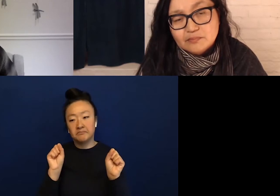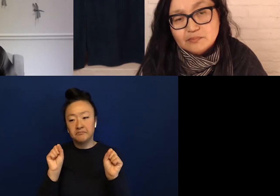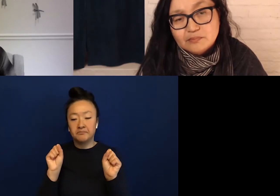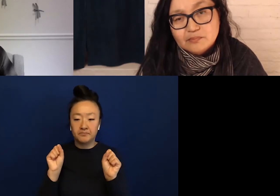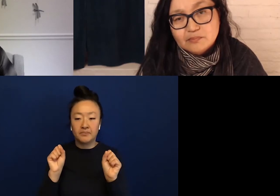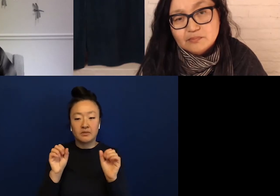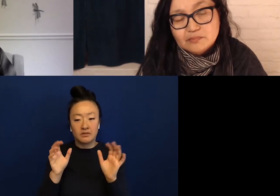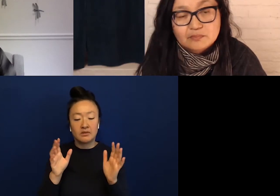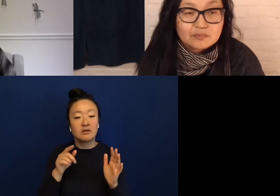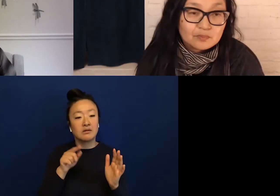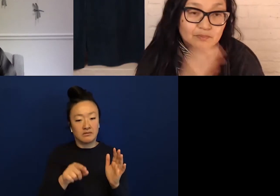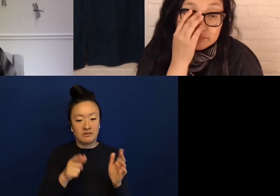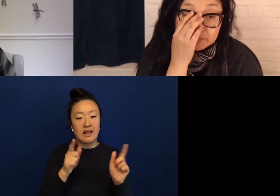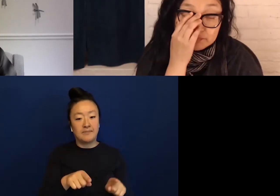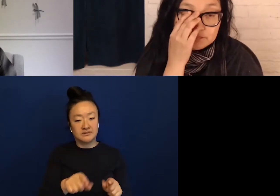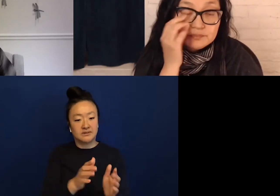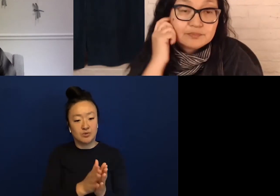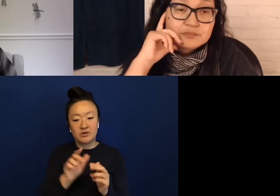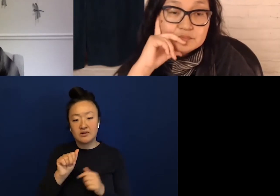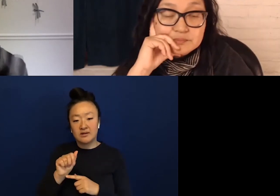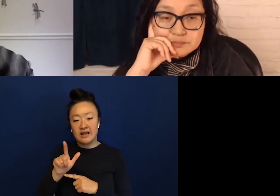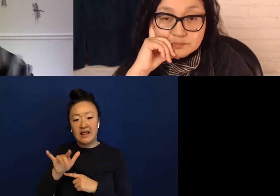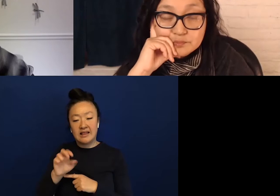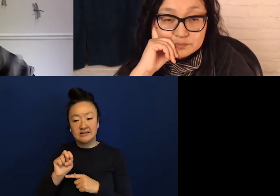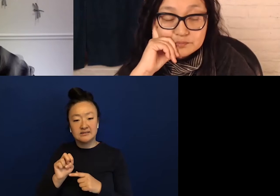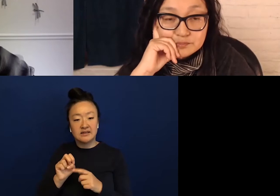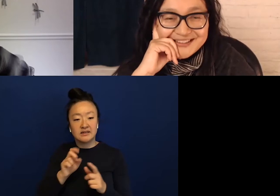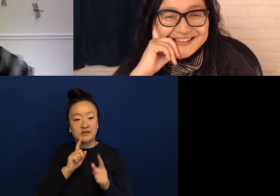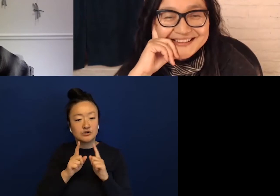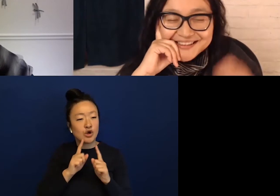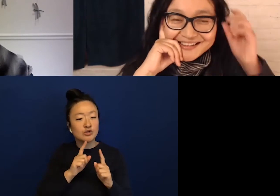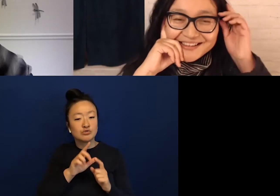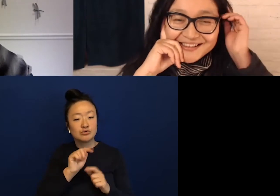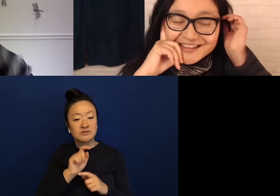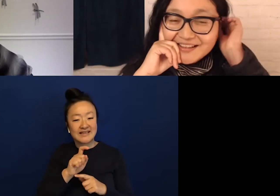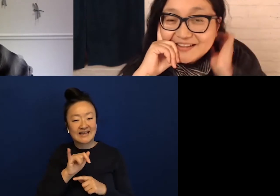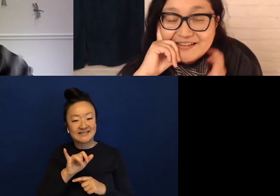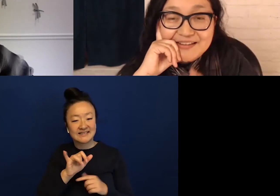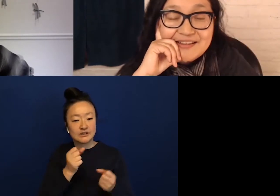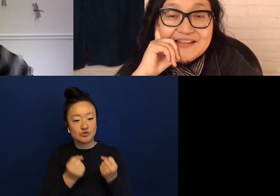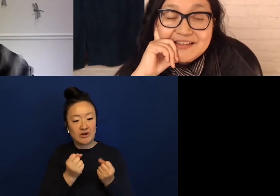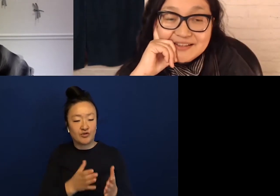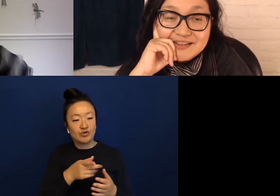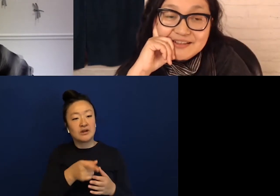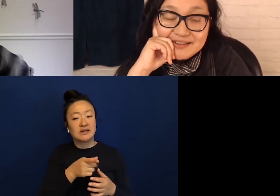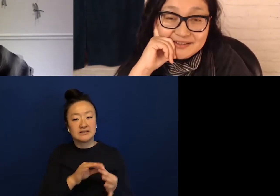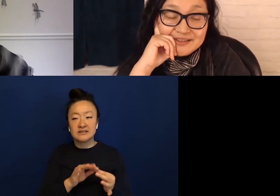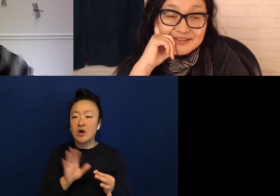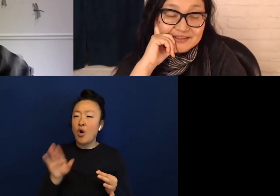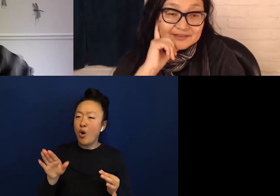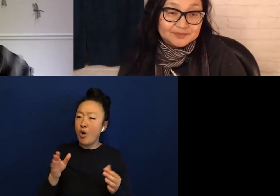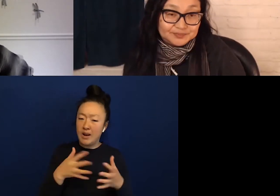at one point in the book, Alice is talking to a taxi driver, and the Uh-huh. taxi driver says, "In America, you